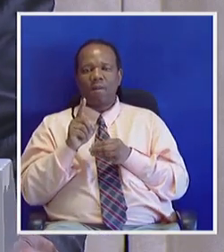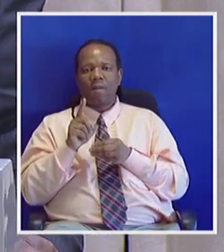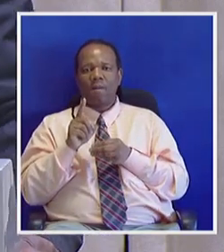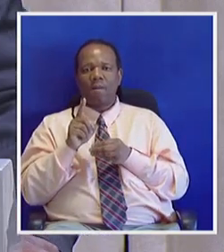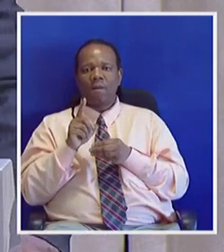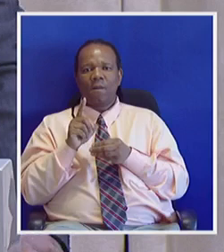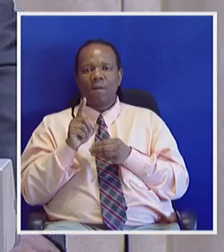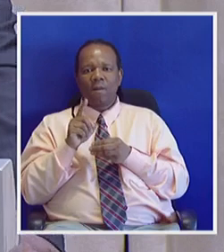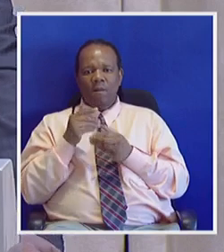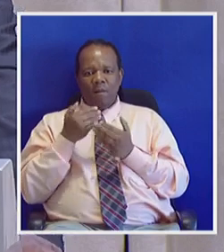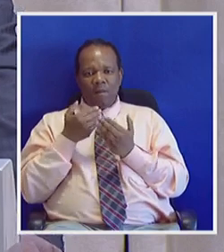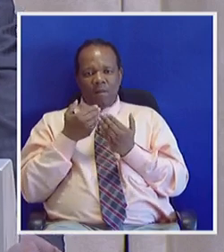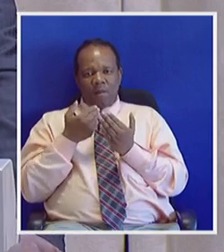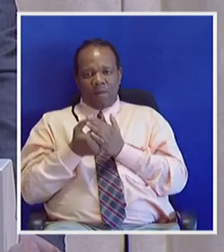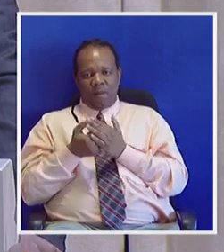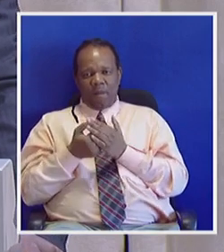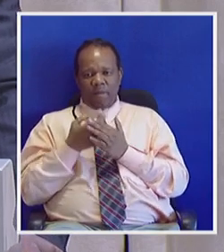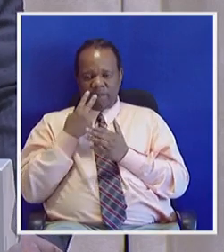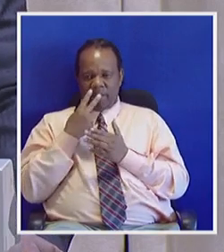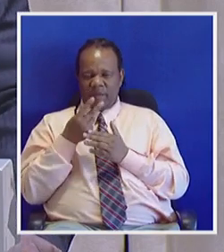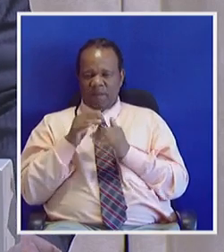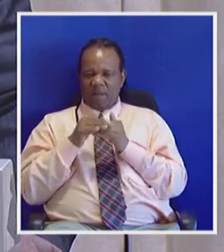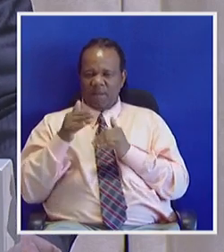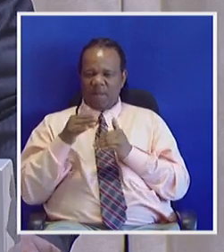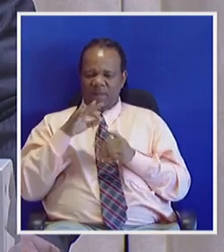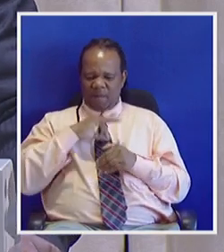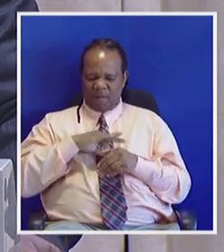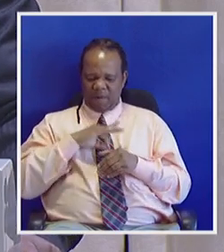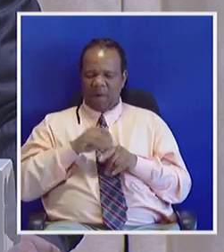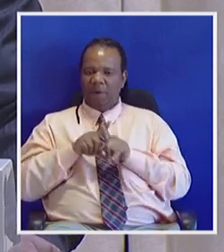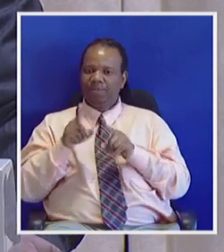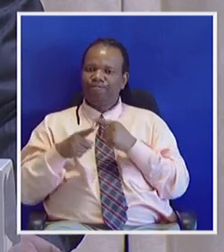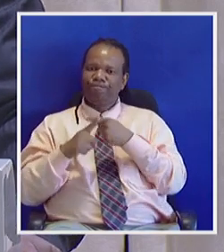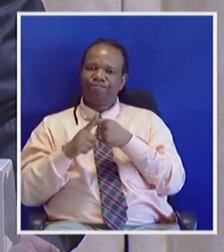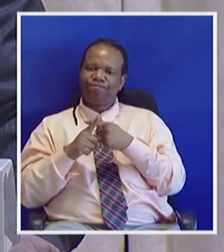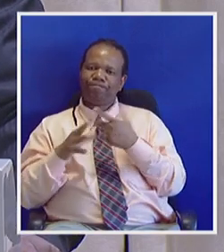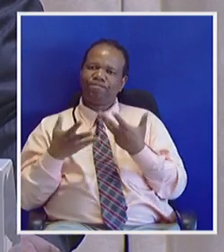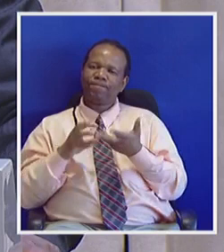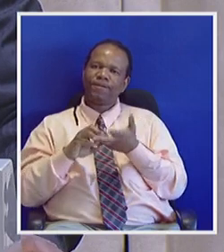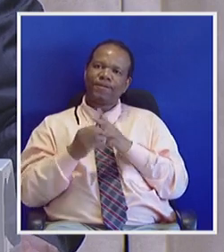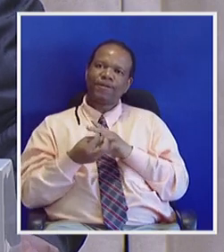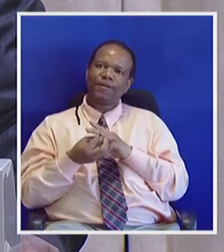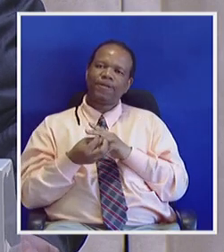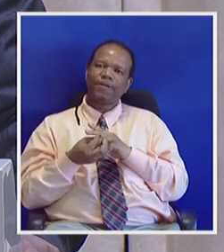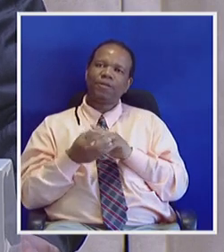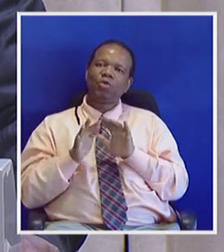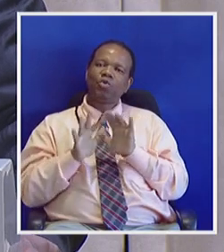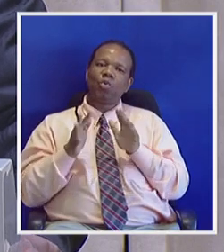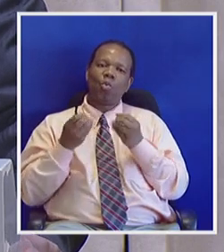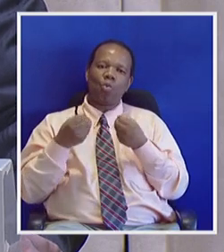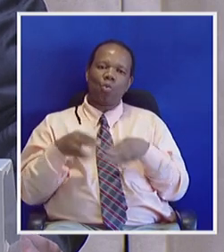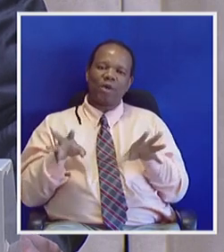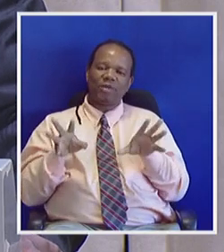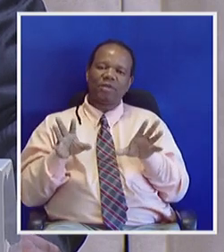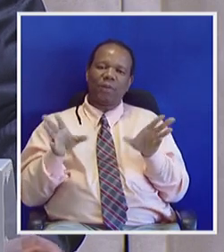see whether we can gain more benefit and more advantage and reduce wastage